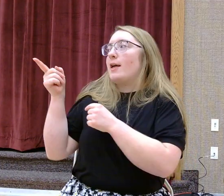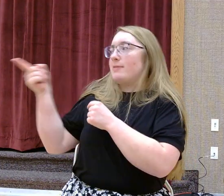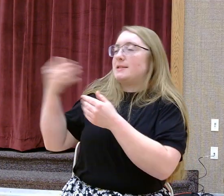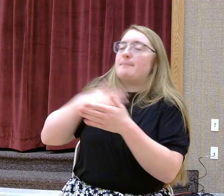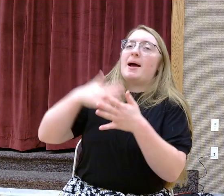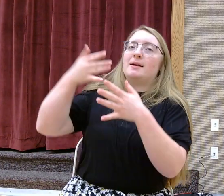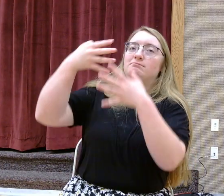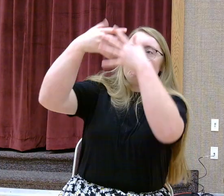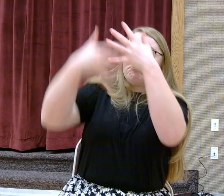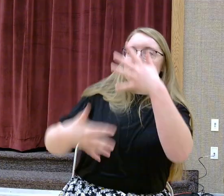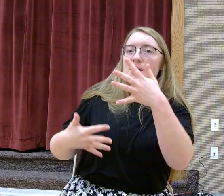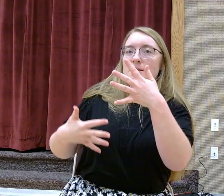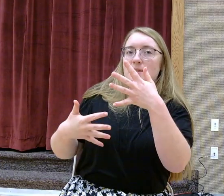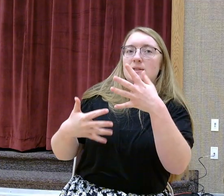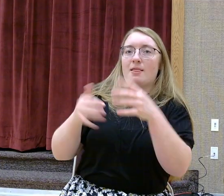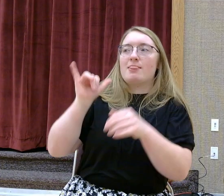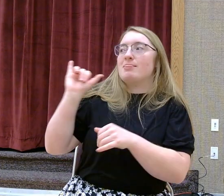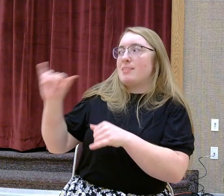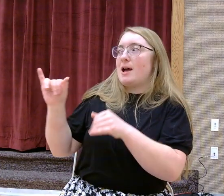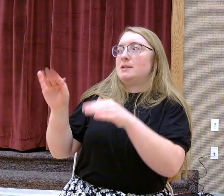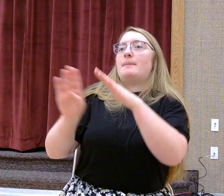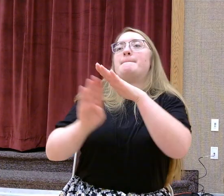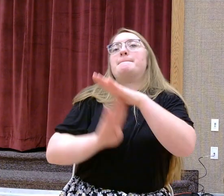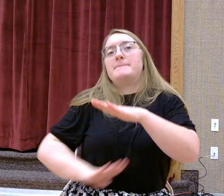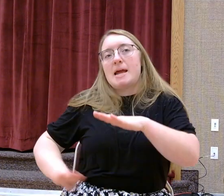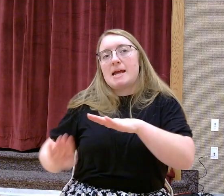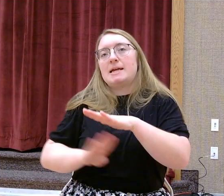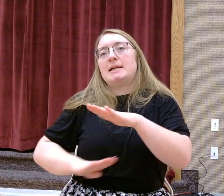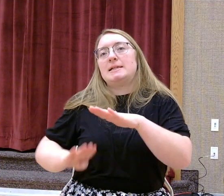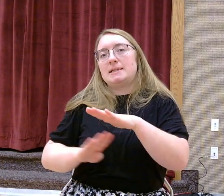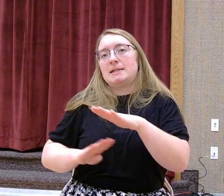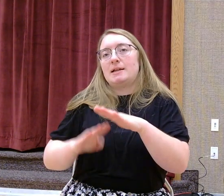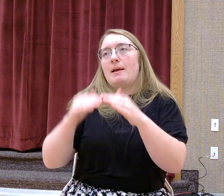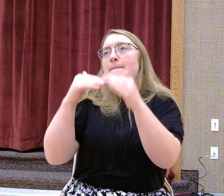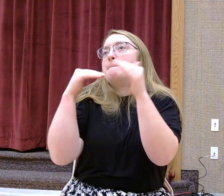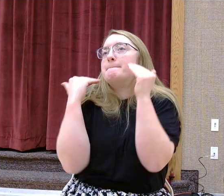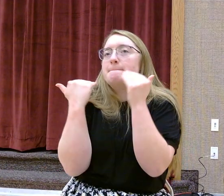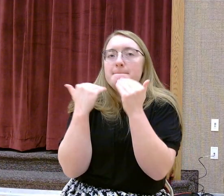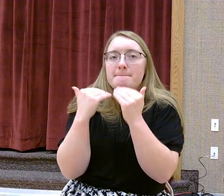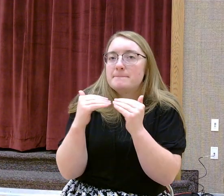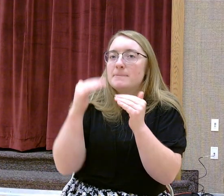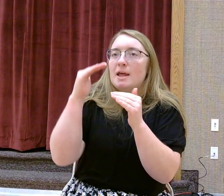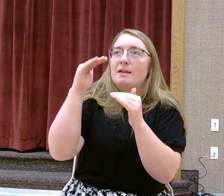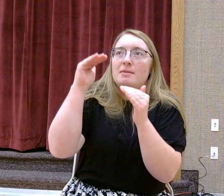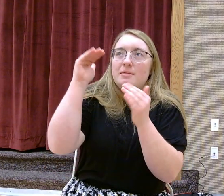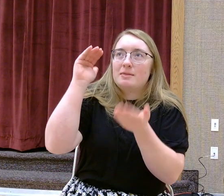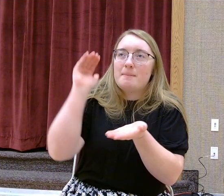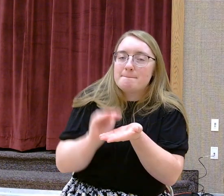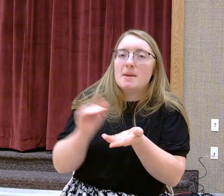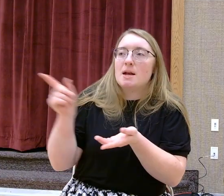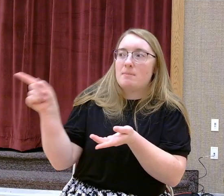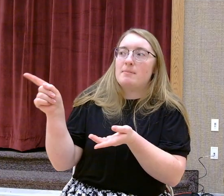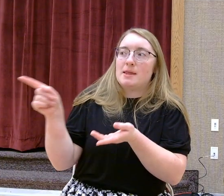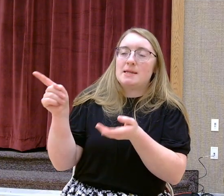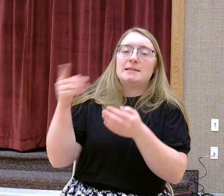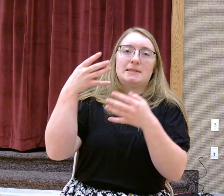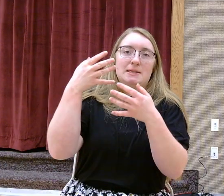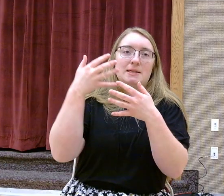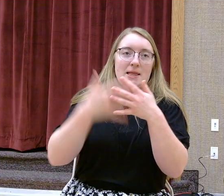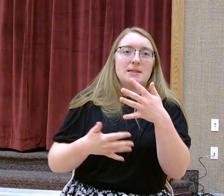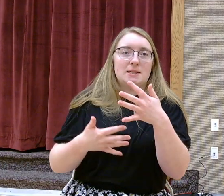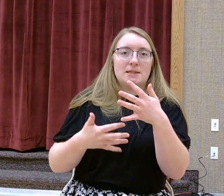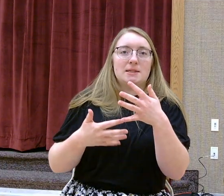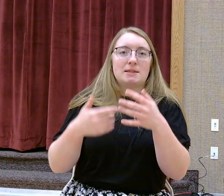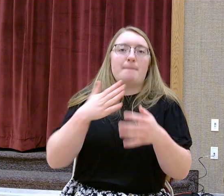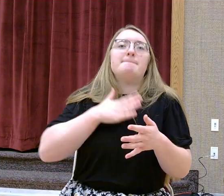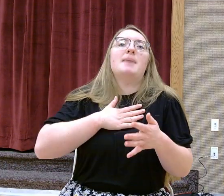be the bare minimum list that I would take because this you can pretty much do everything with. So this is my